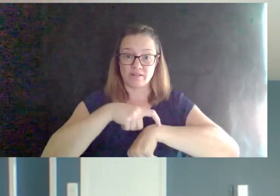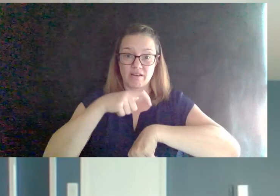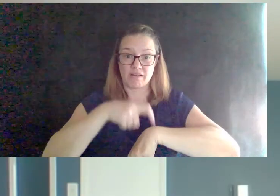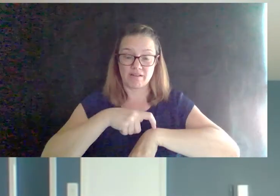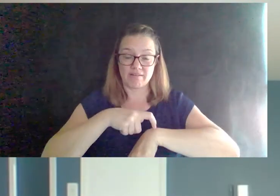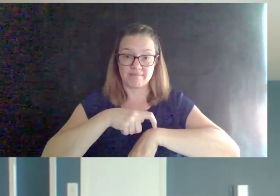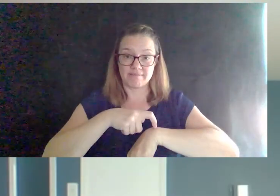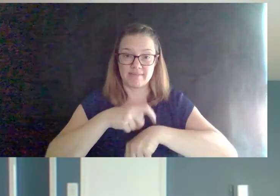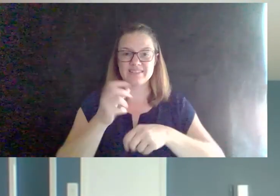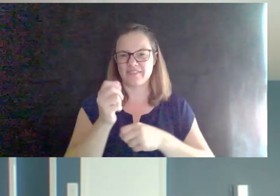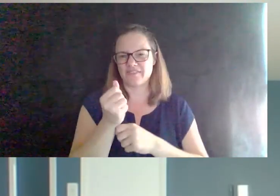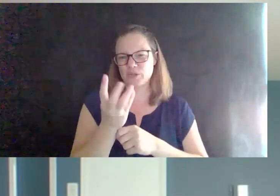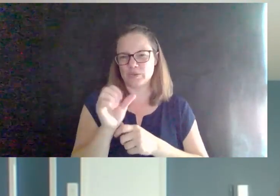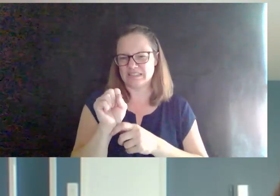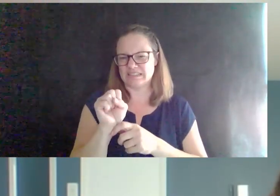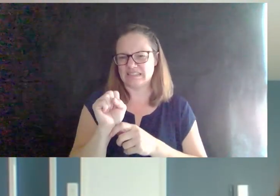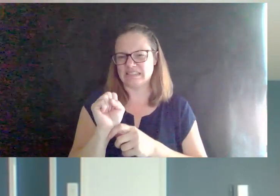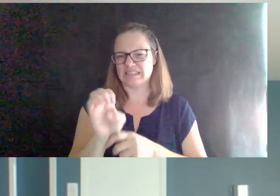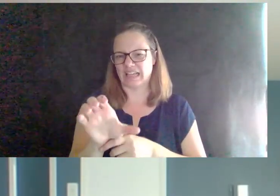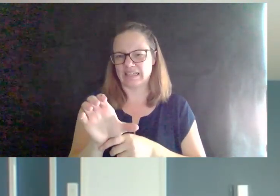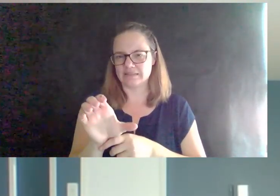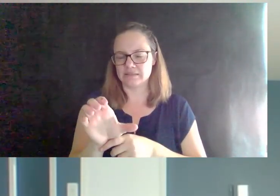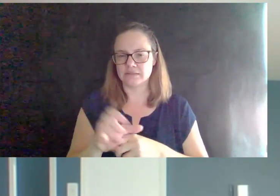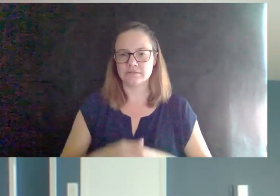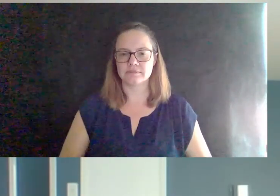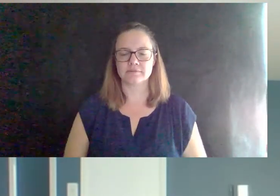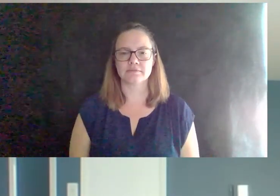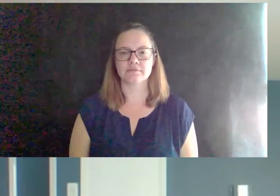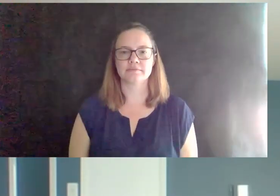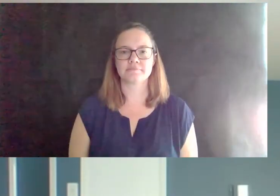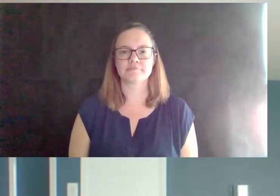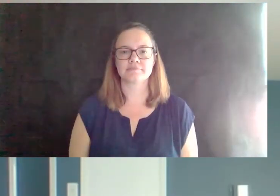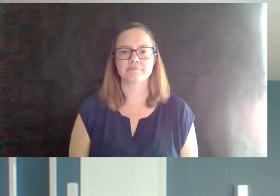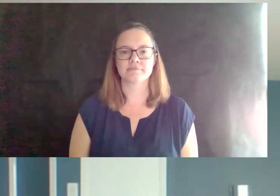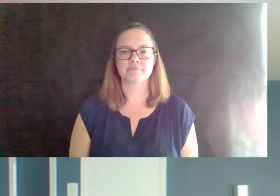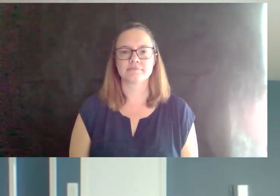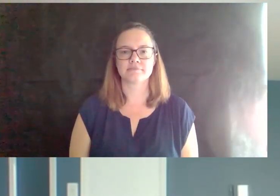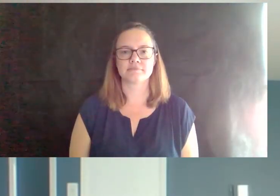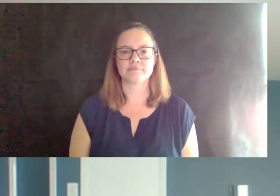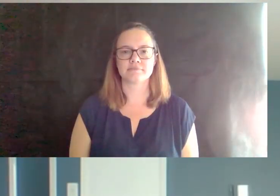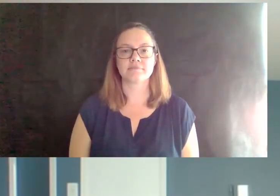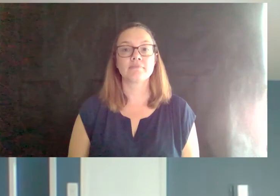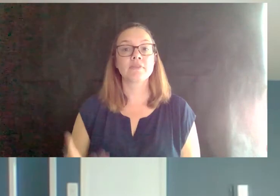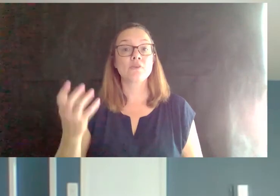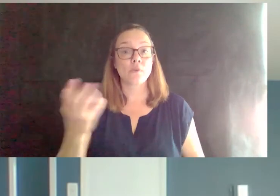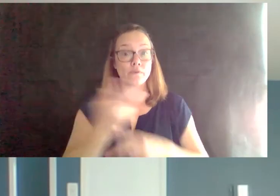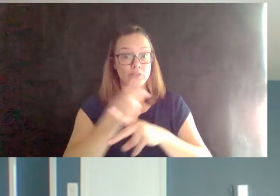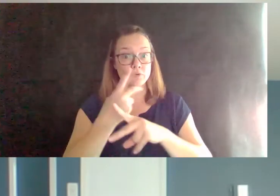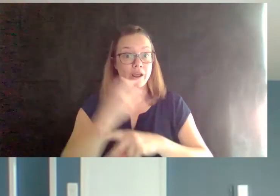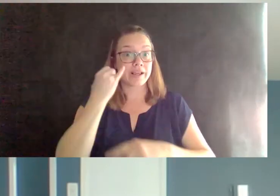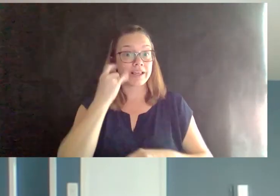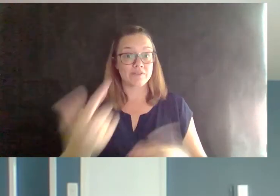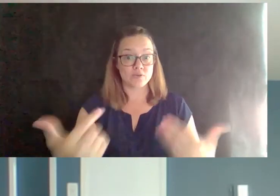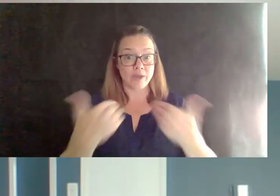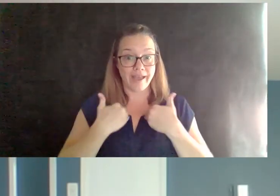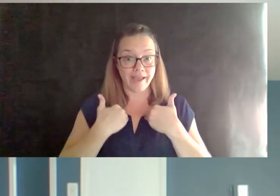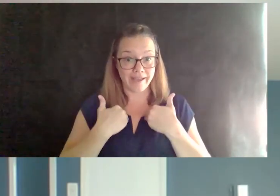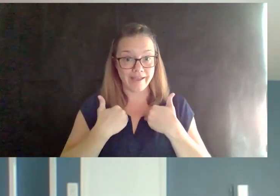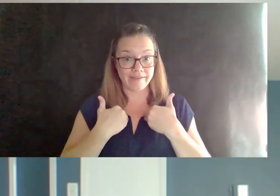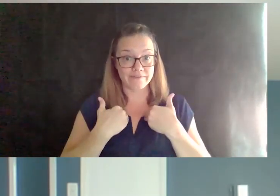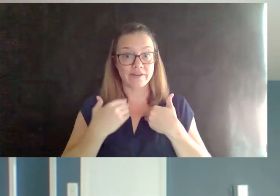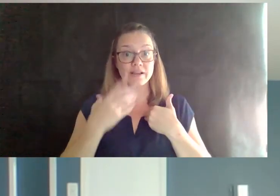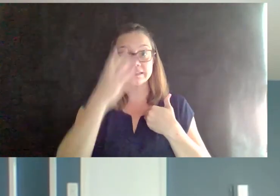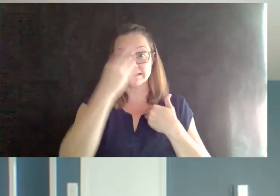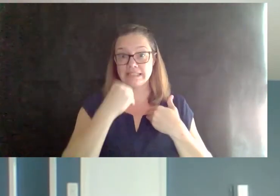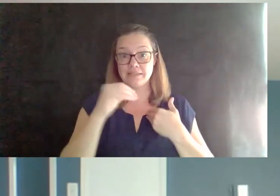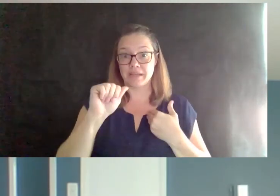time, a few seconds. And so finding if you have something like